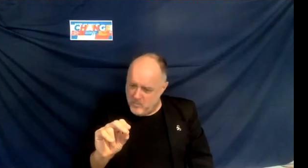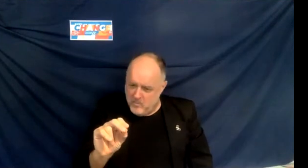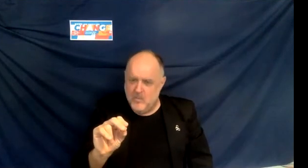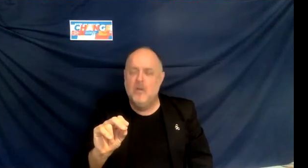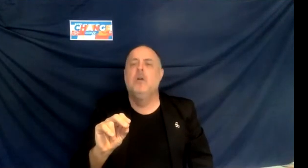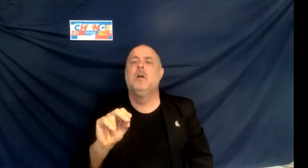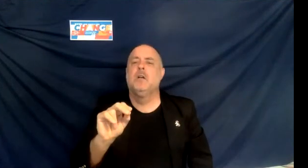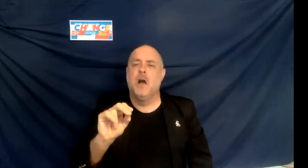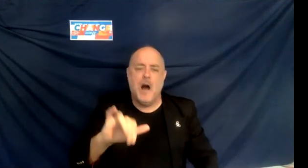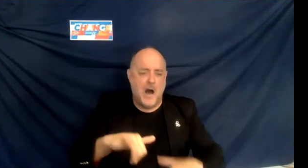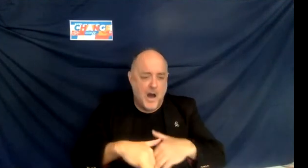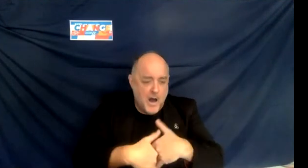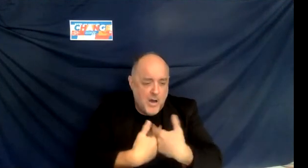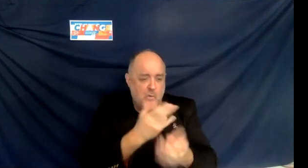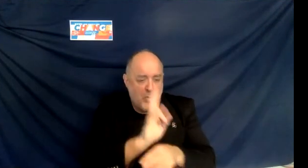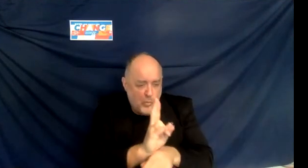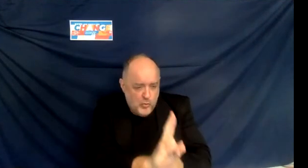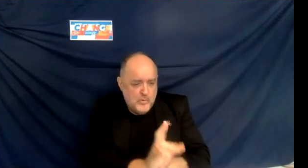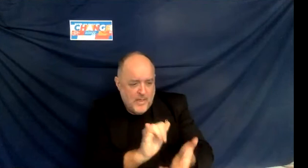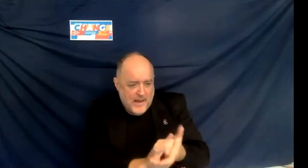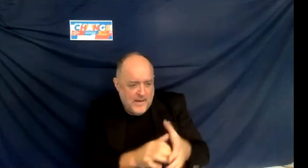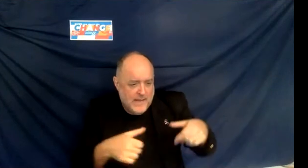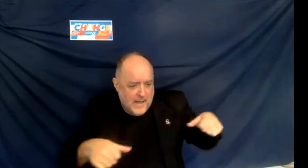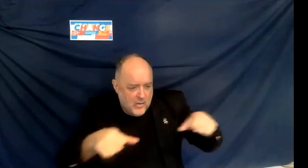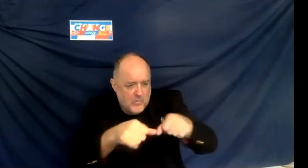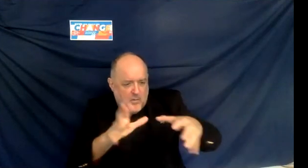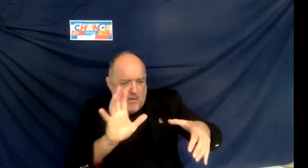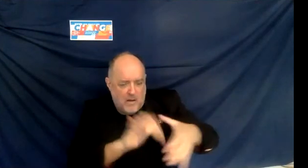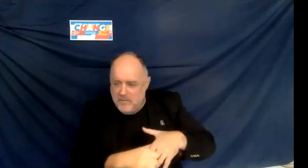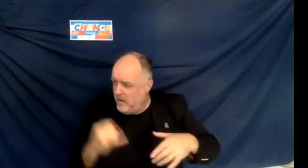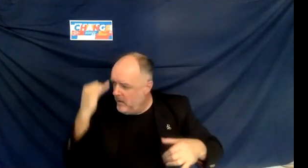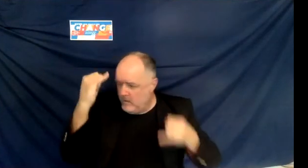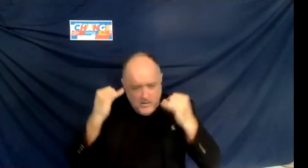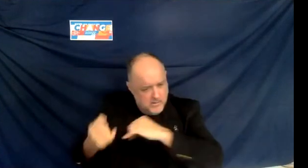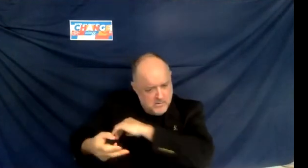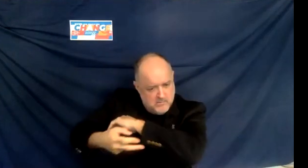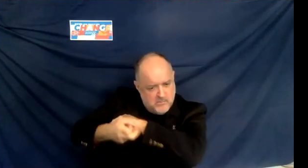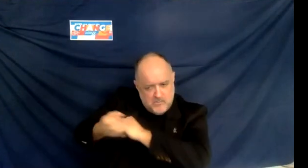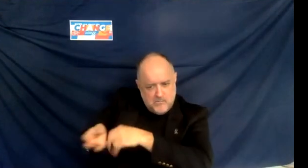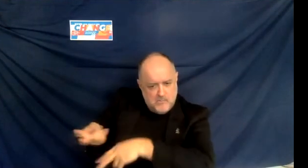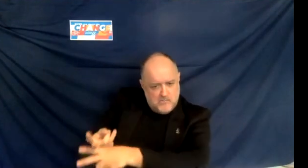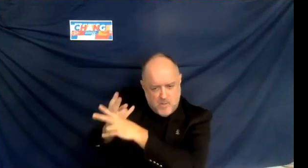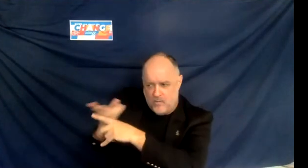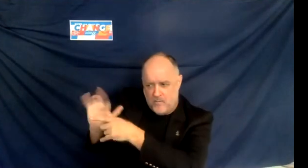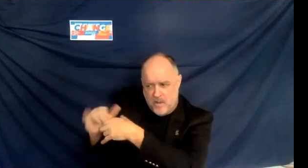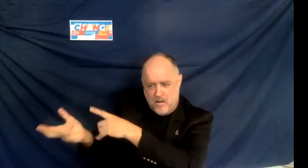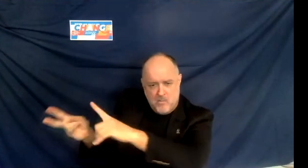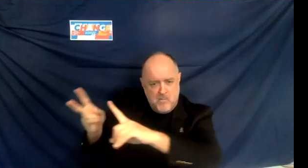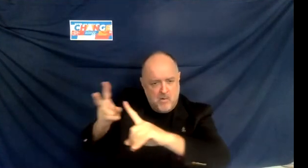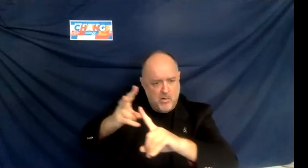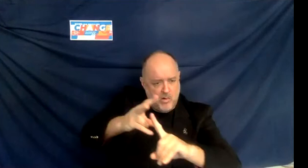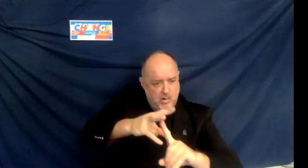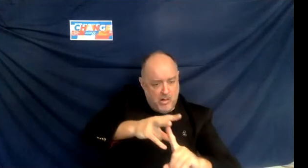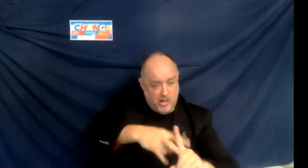It's how do we want this space to be? What ideas can we pull from this and adapt in context to the street that we're trying to put it on?